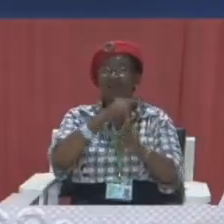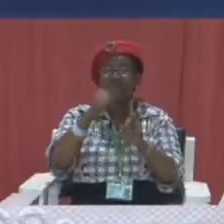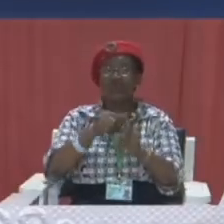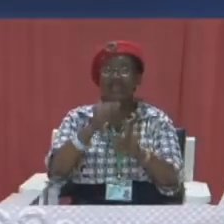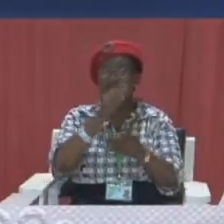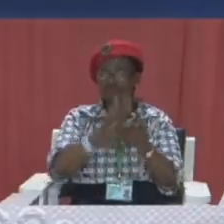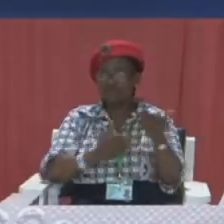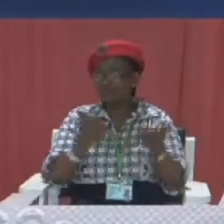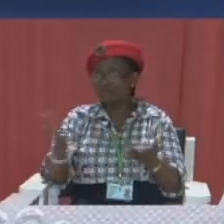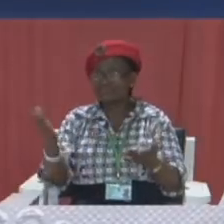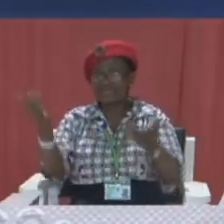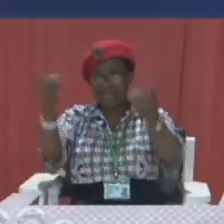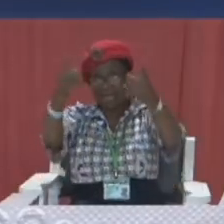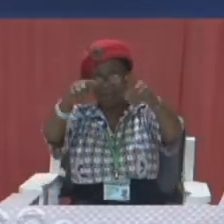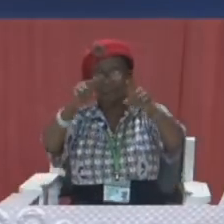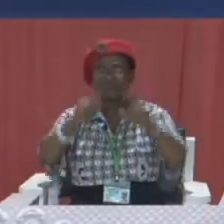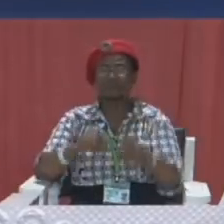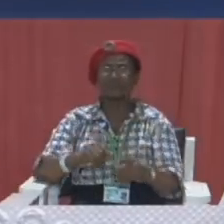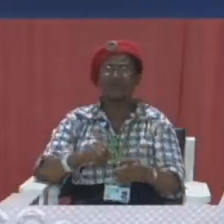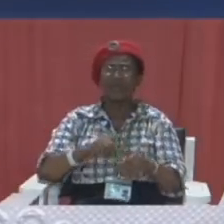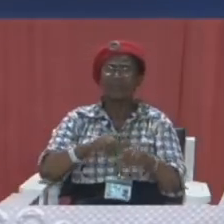happens. But